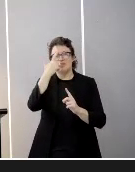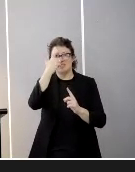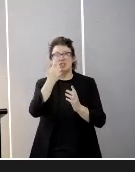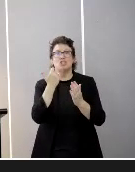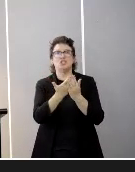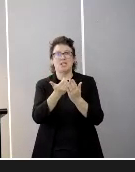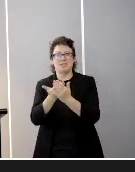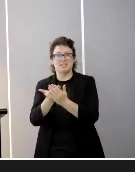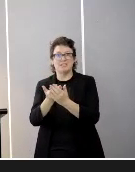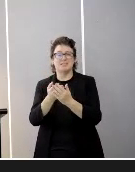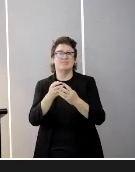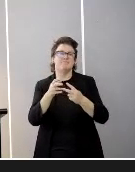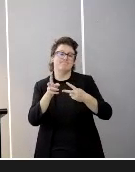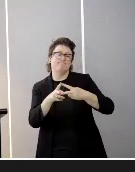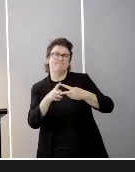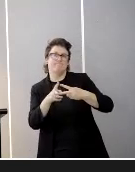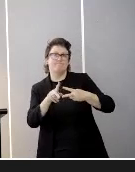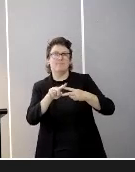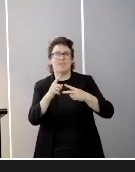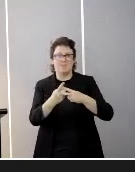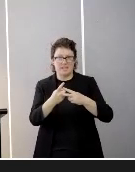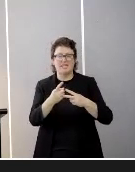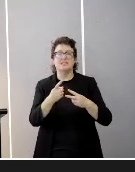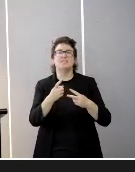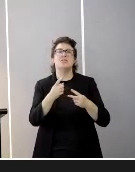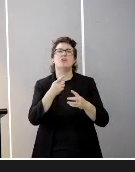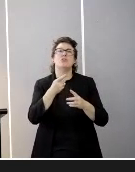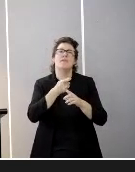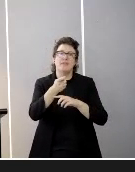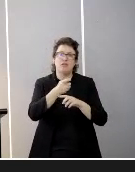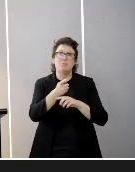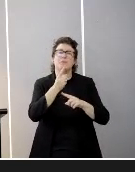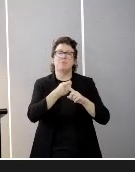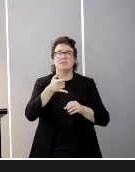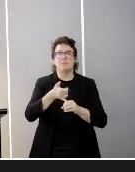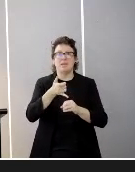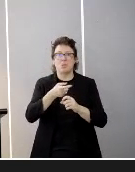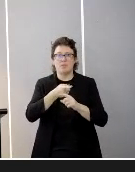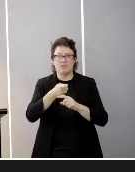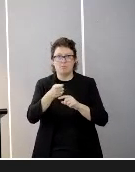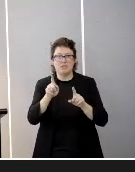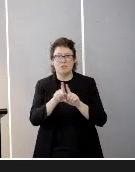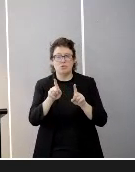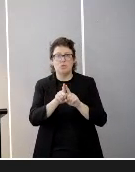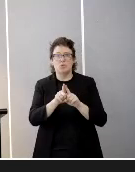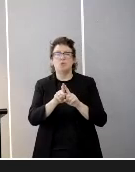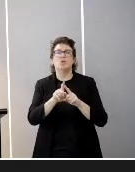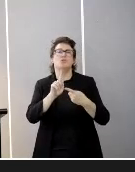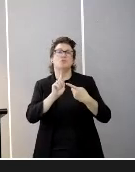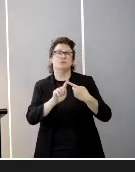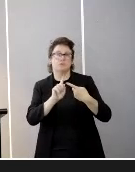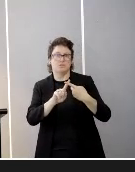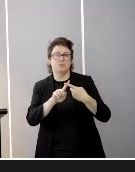first line and second line psychological therapies, and then also medical therapies. So in the kind of first line